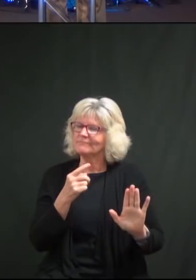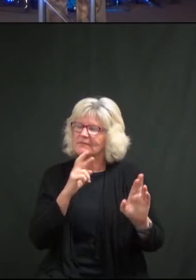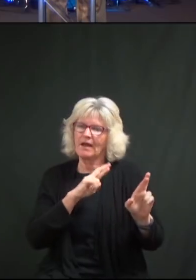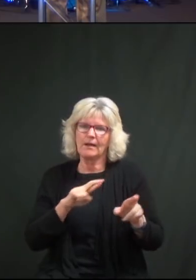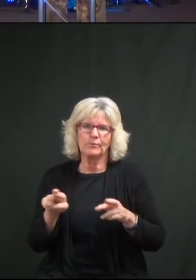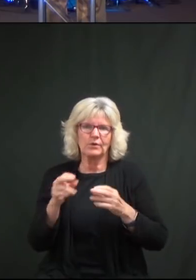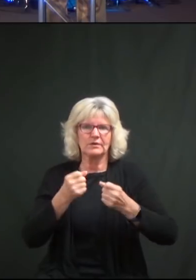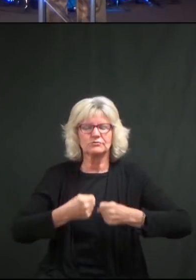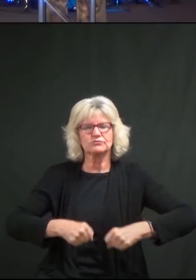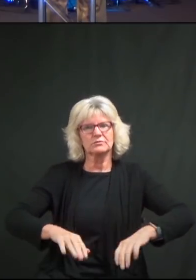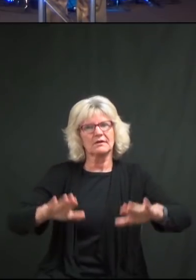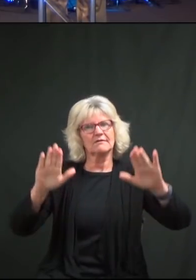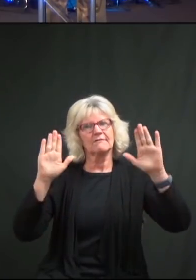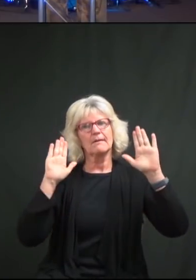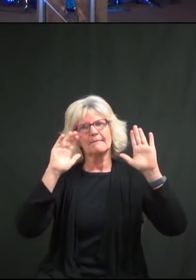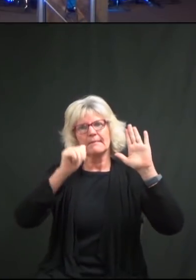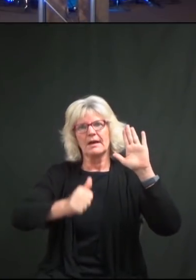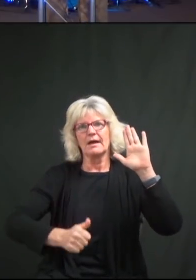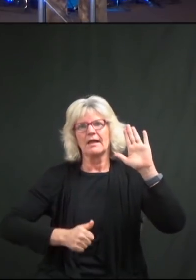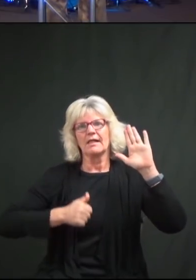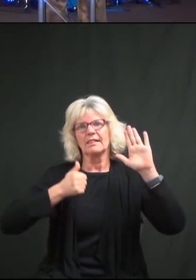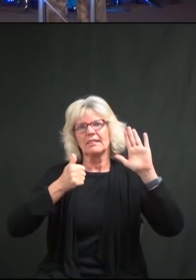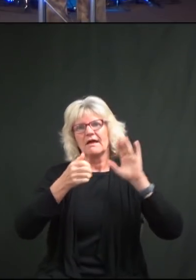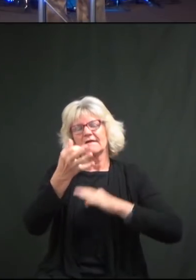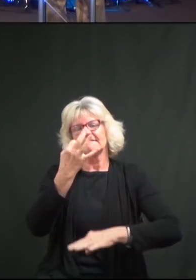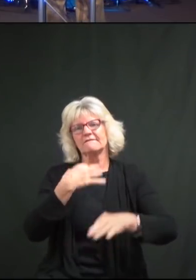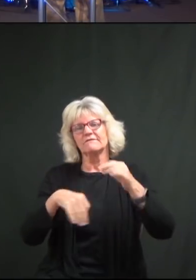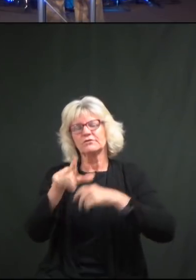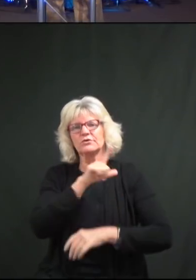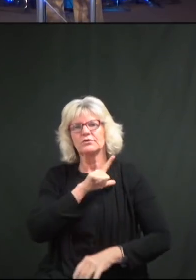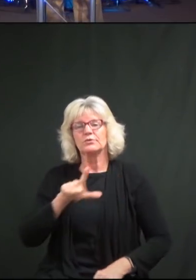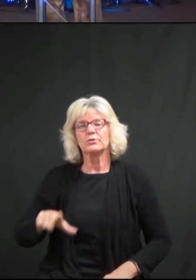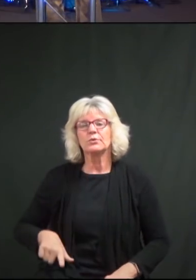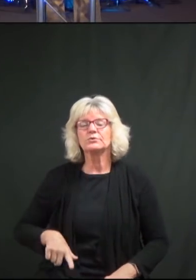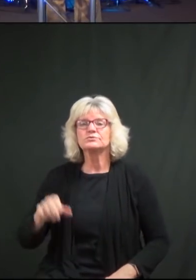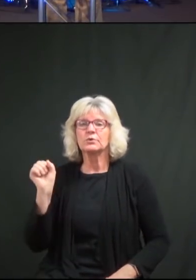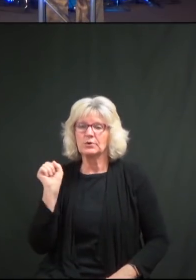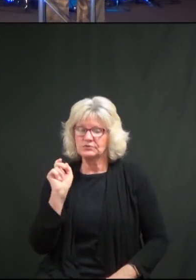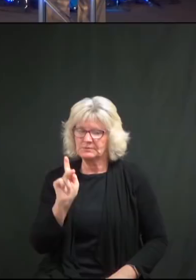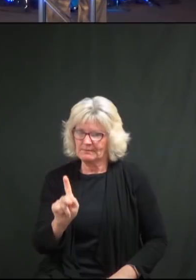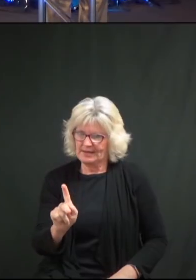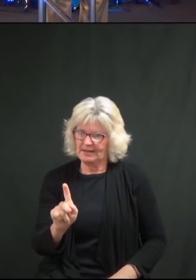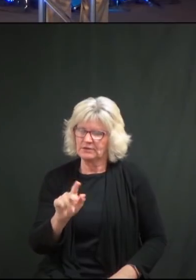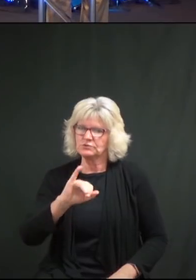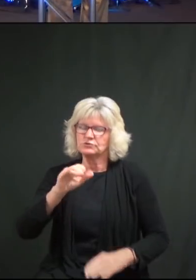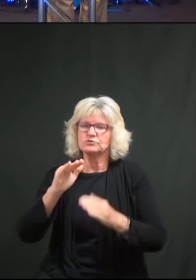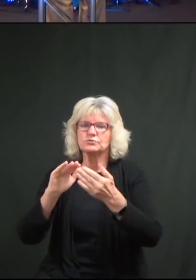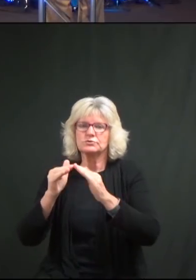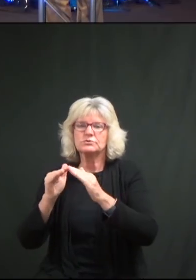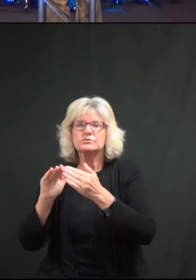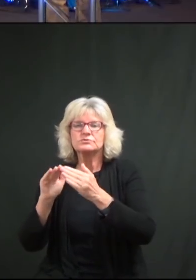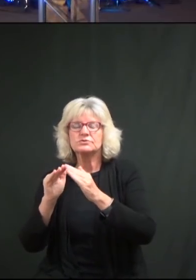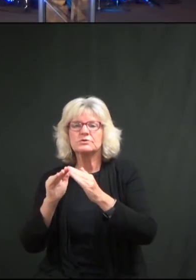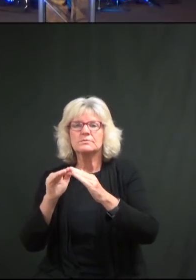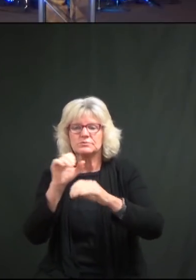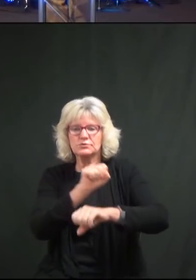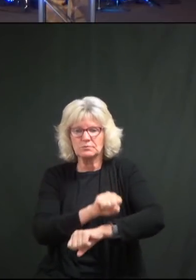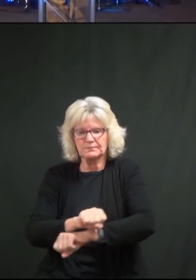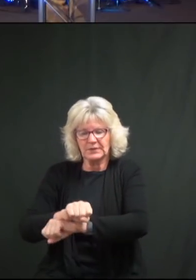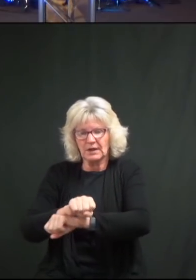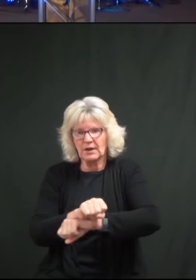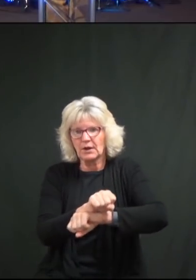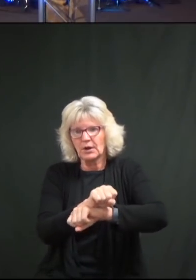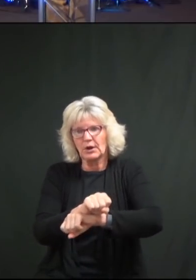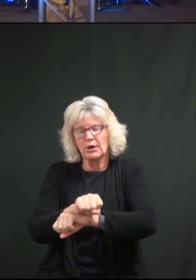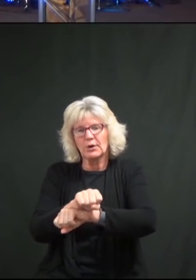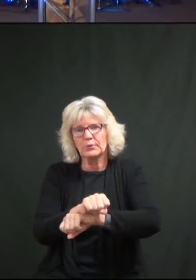give up my life for the Lord if I need to. And so he heads back to Jerusalem. There, just as they said, he is arrested, placed